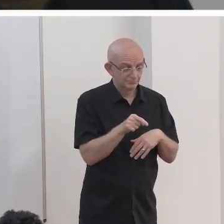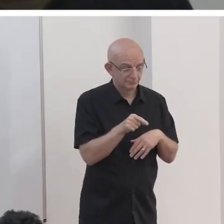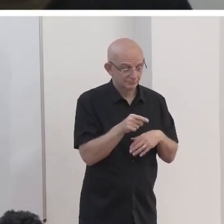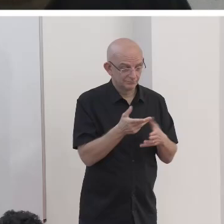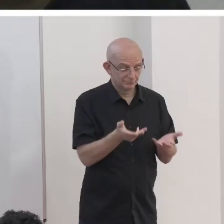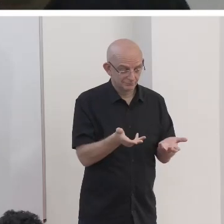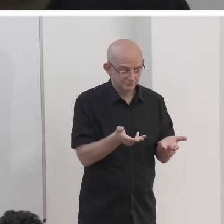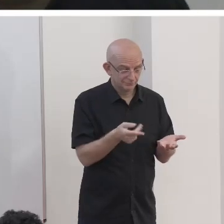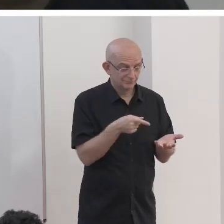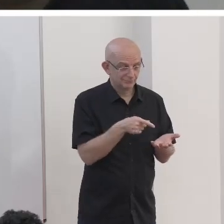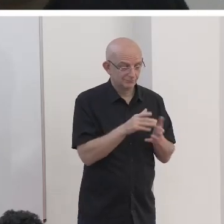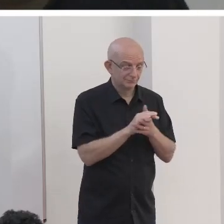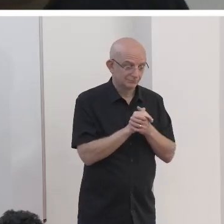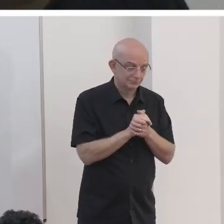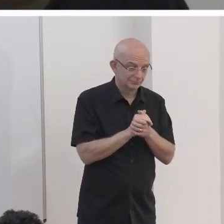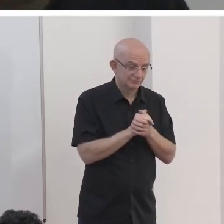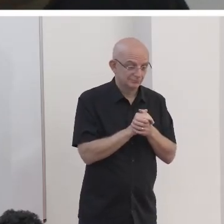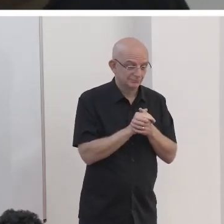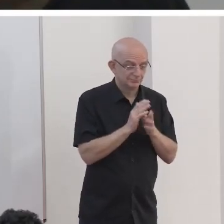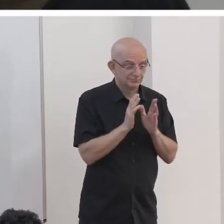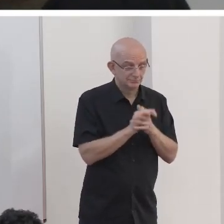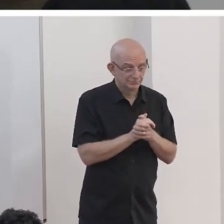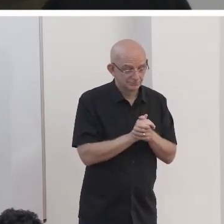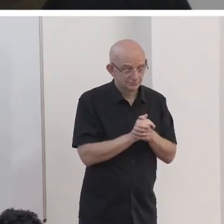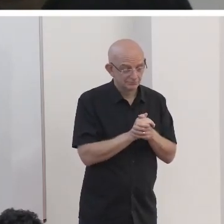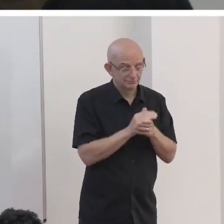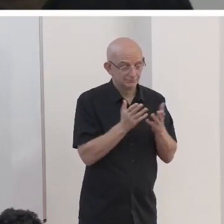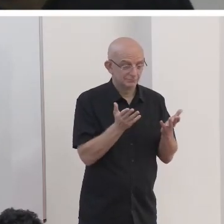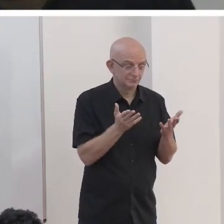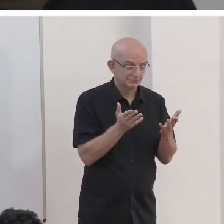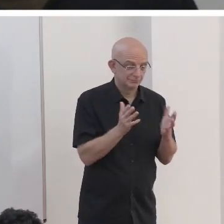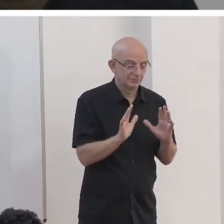towards you, trying to beg its life with you.